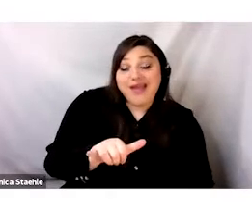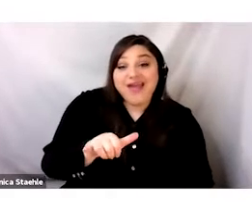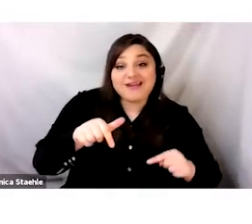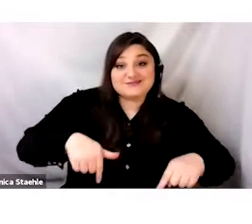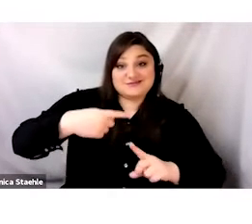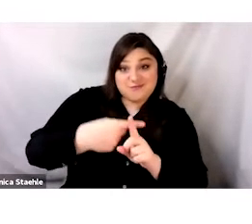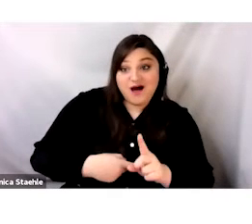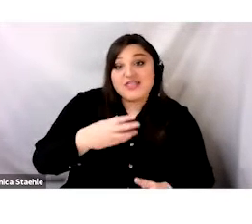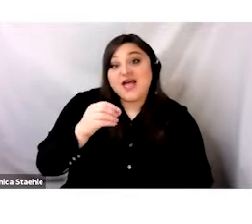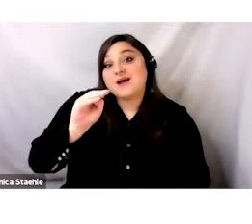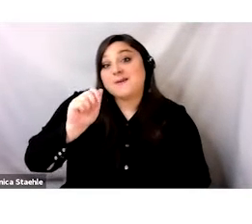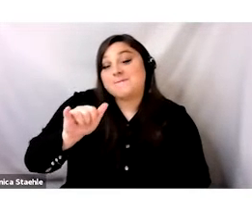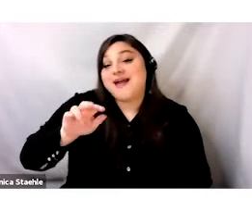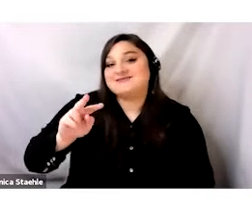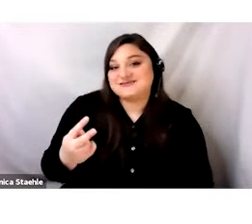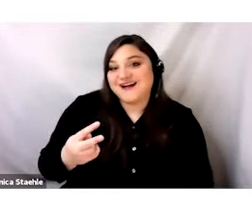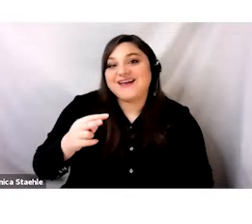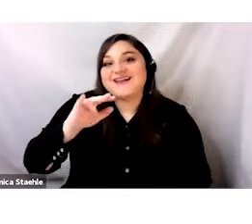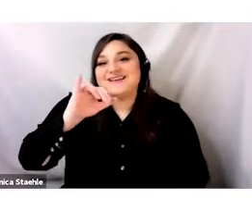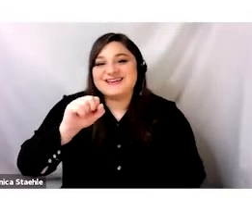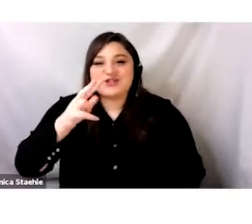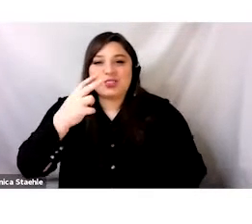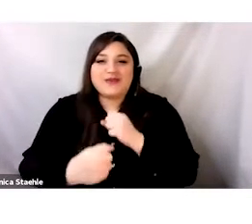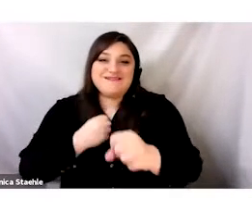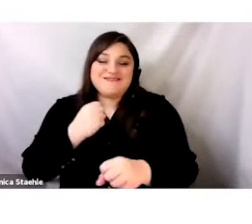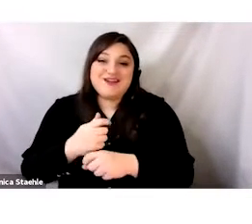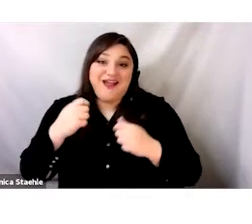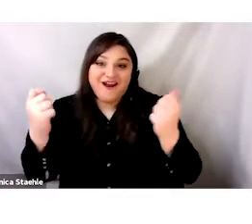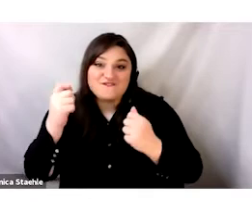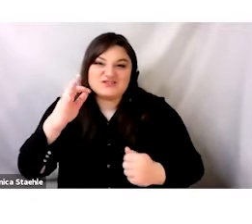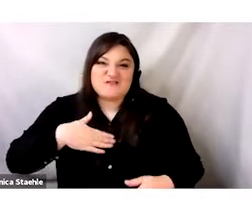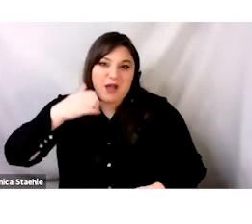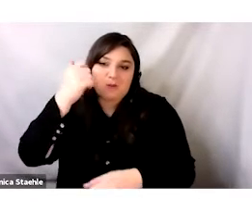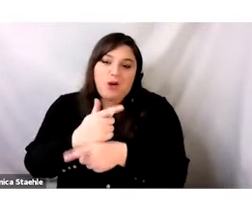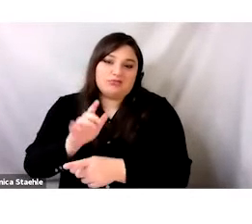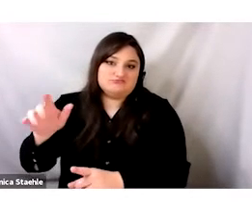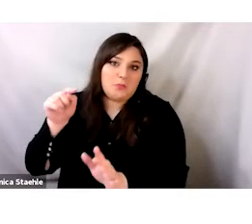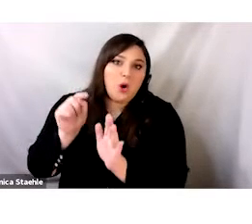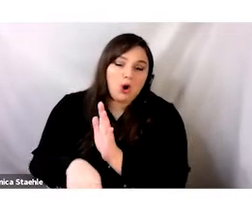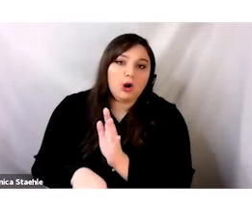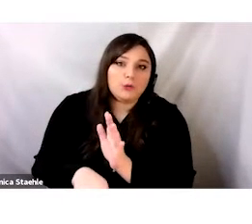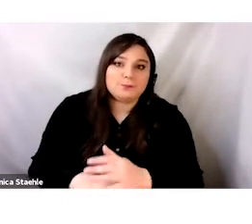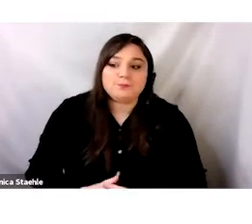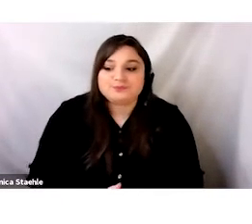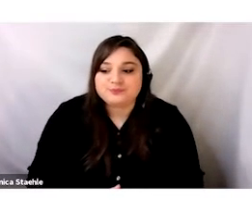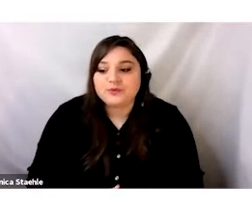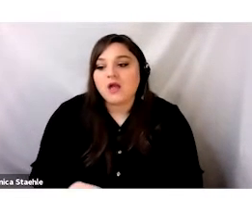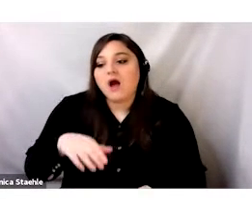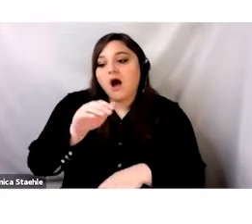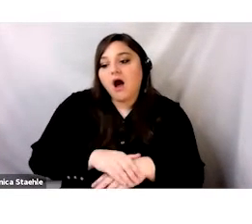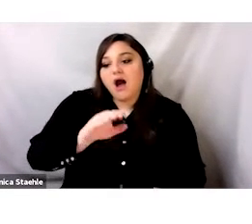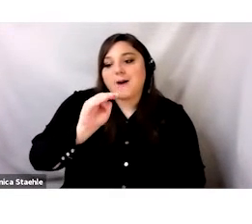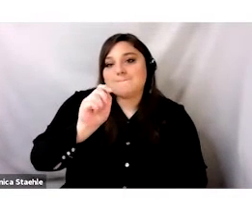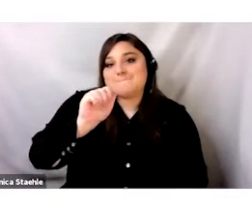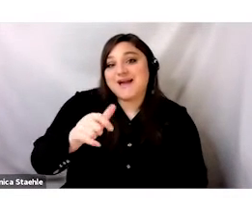well, not would have been, was the 3-year anniversary of my brother's murder, unfortunately. And May 24th would have actually been